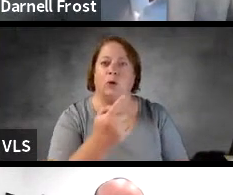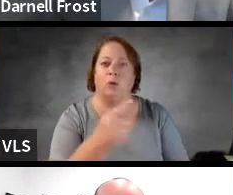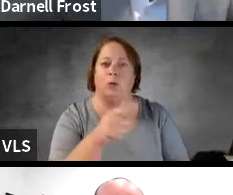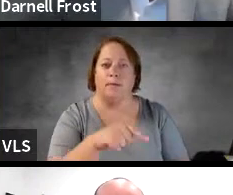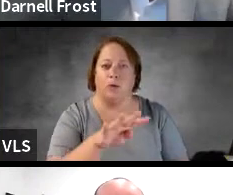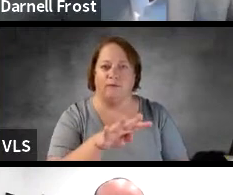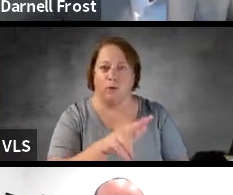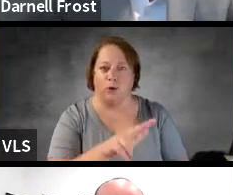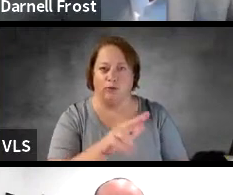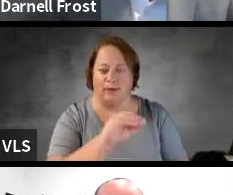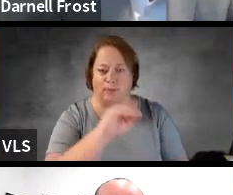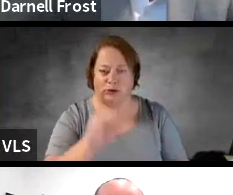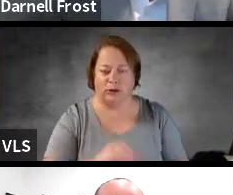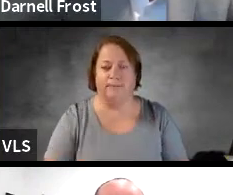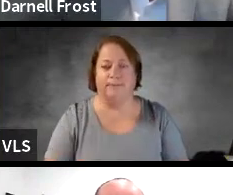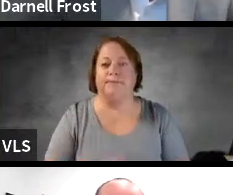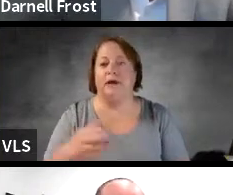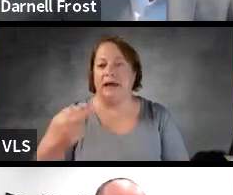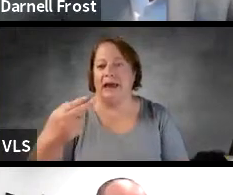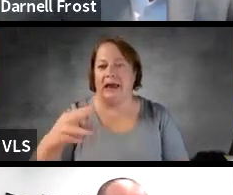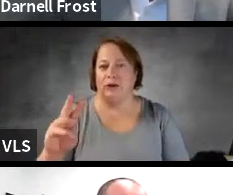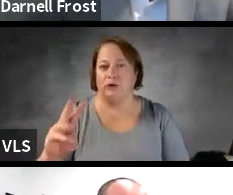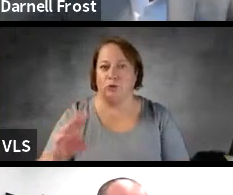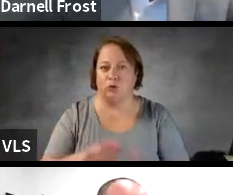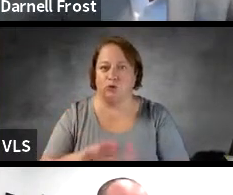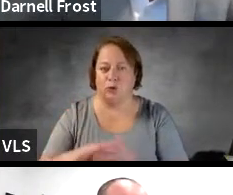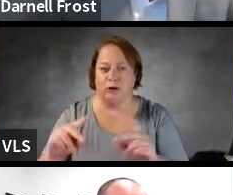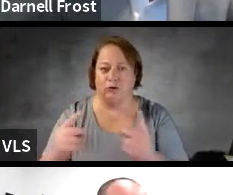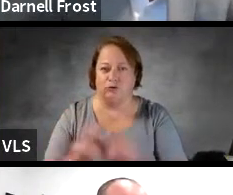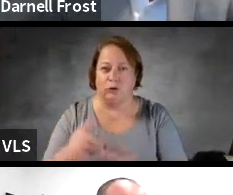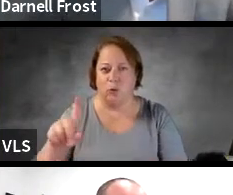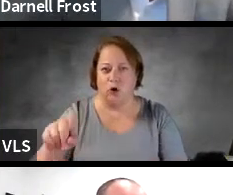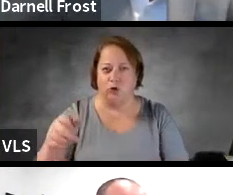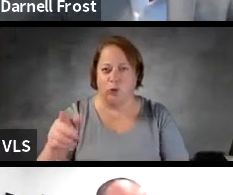21.43%. Hazelwood School District,